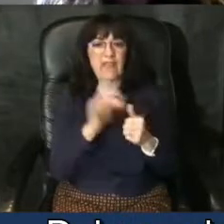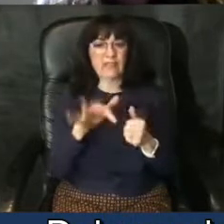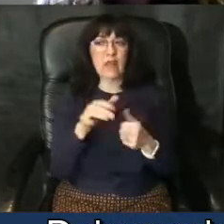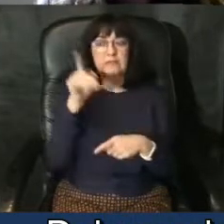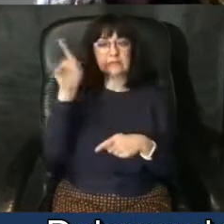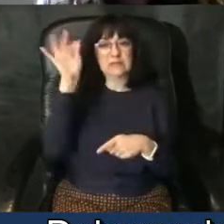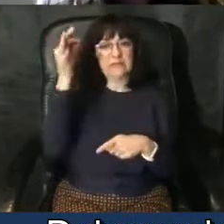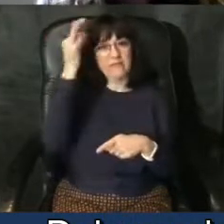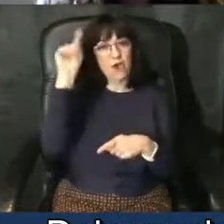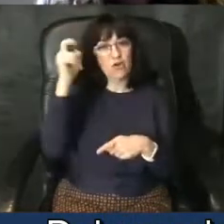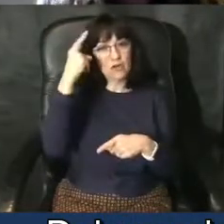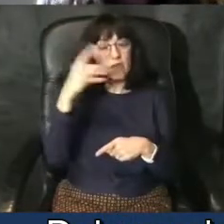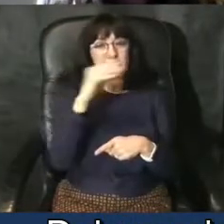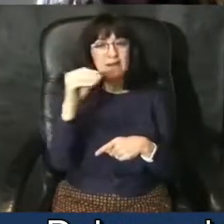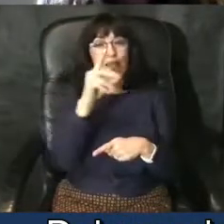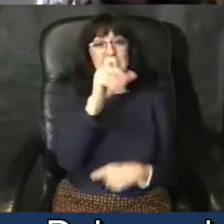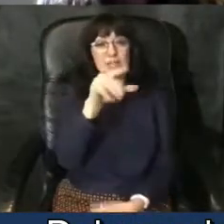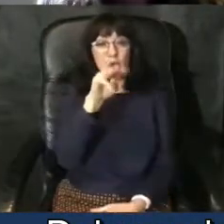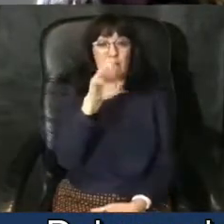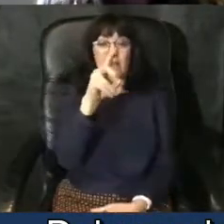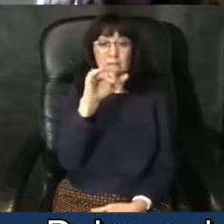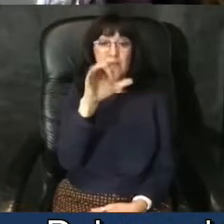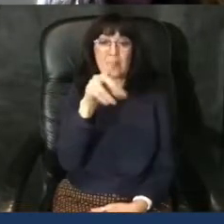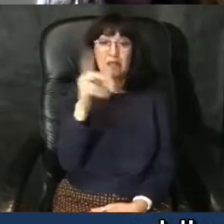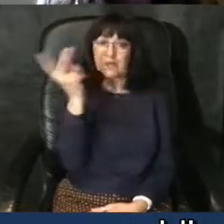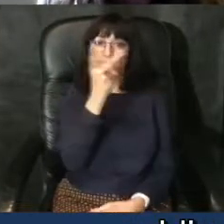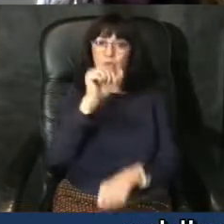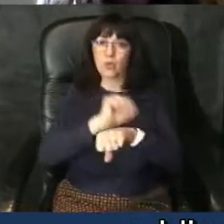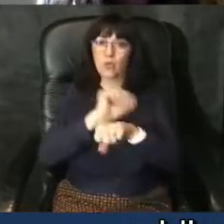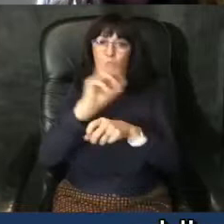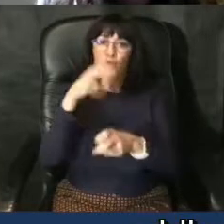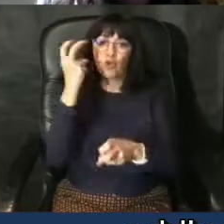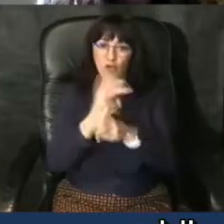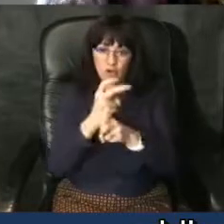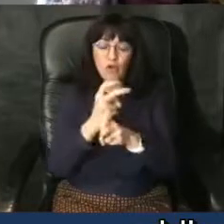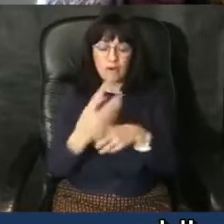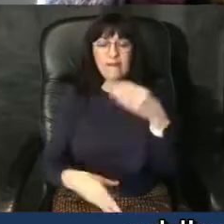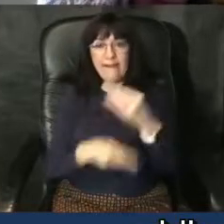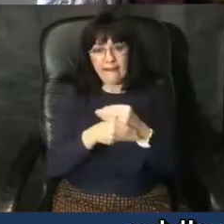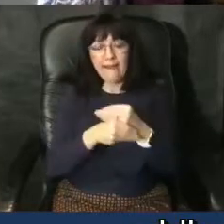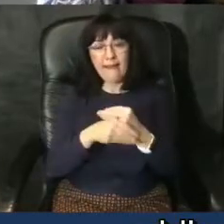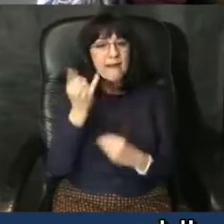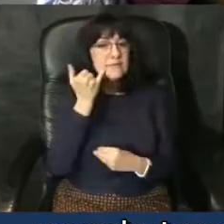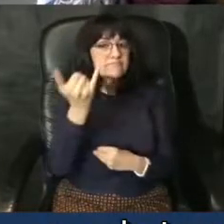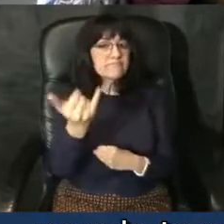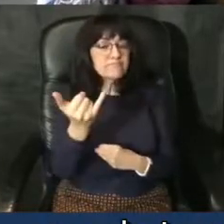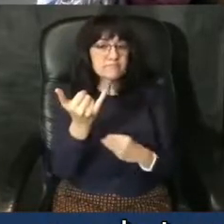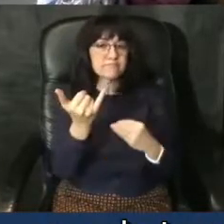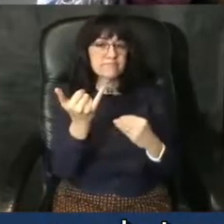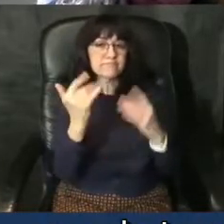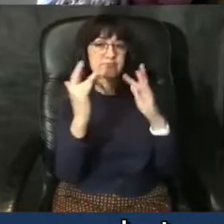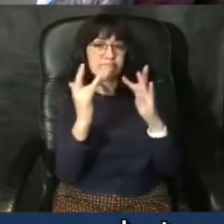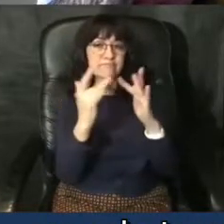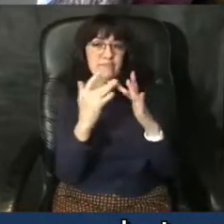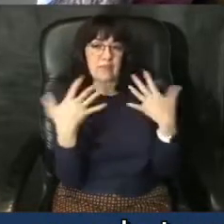and Delaware's Medicaid work very hard. And then on top of that, adding that telehealth component. So following up with people to make